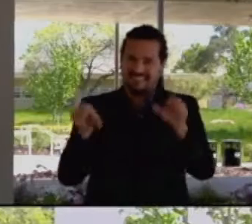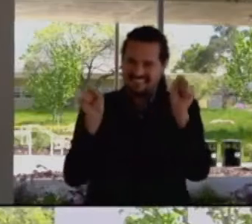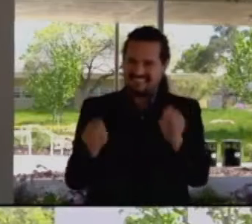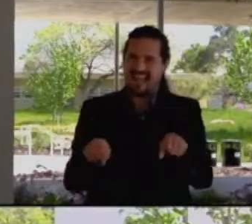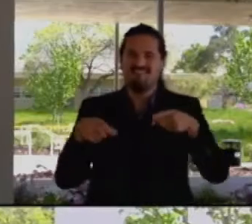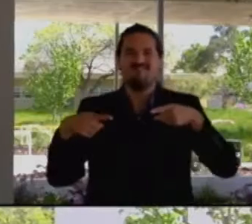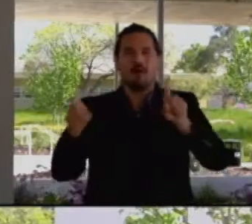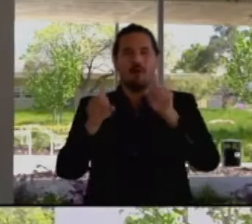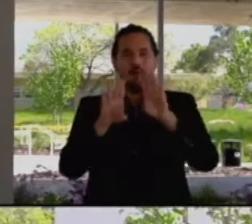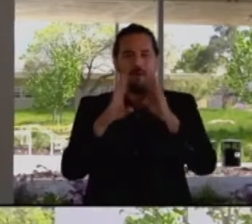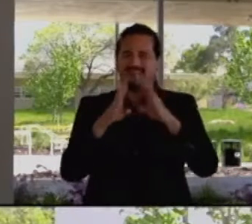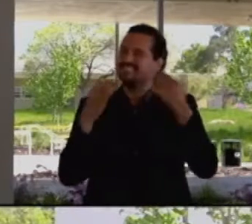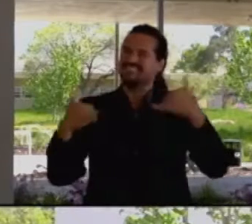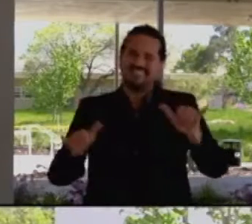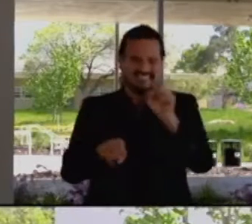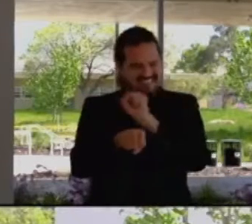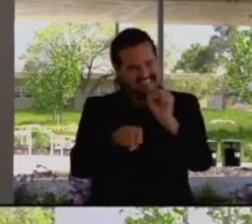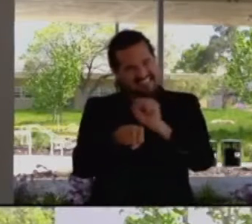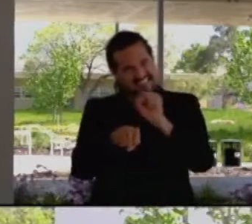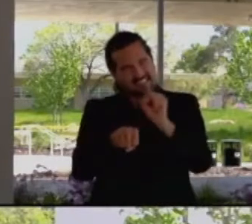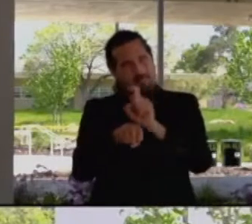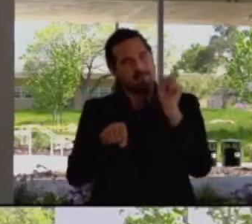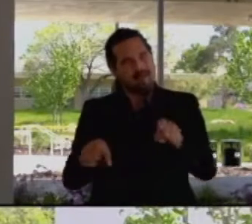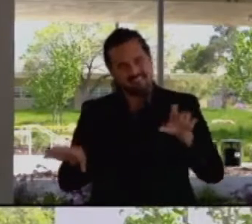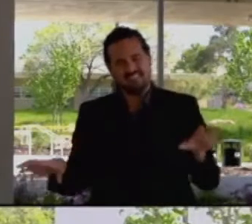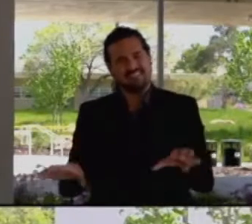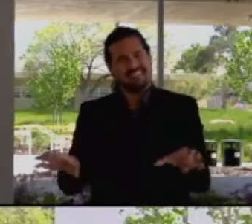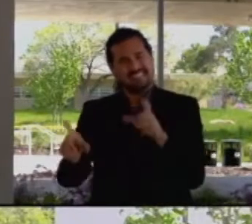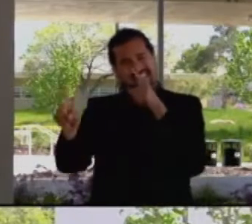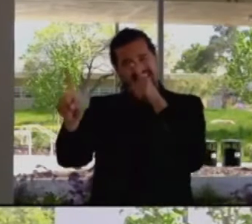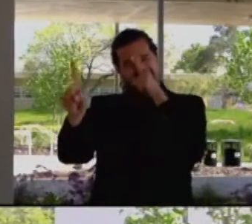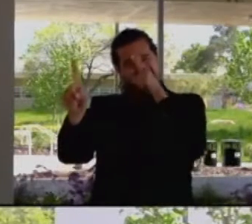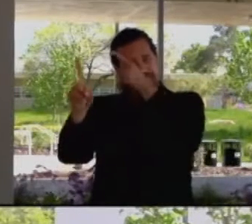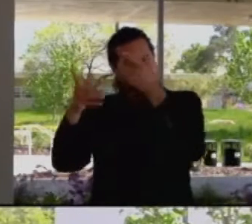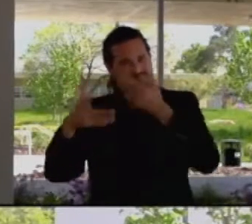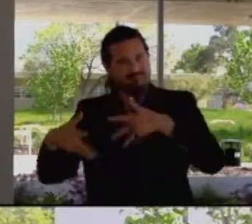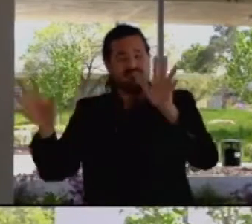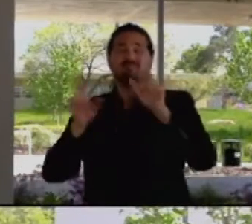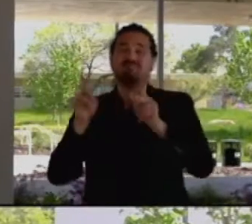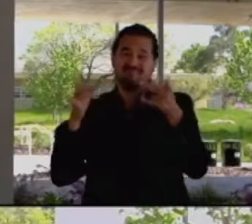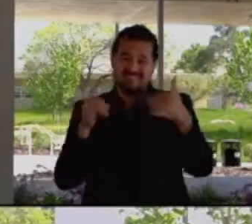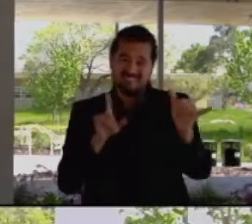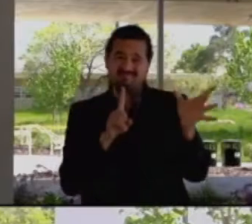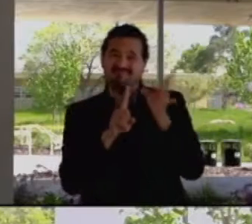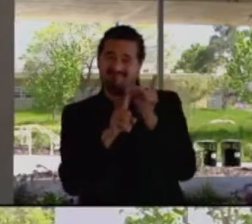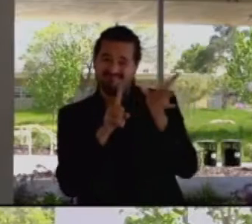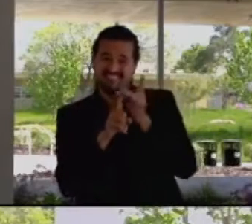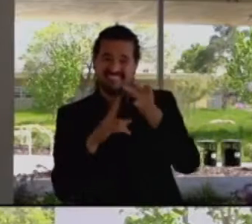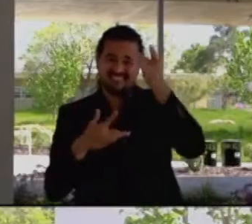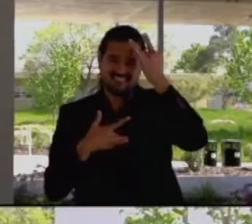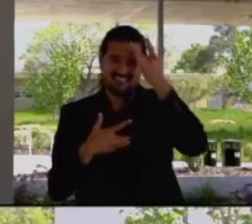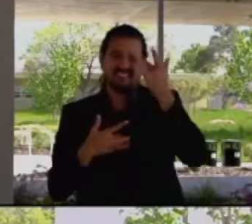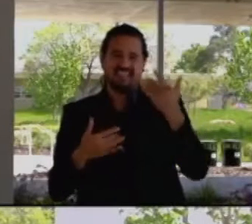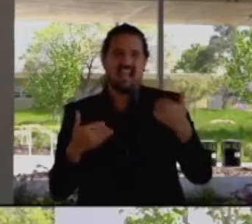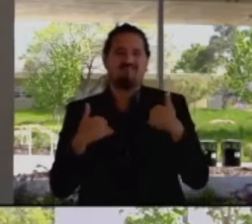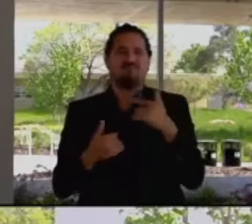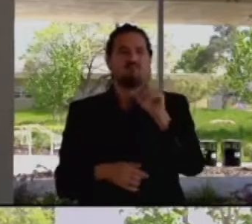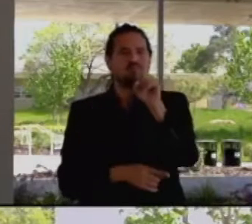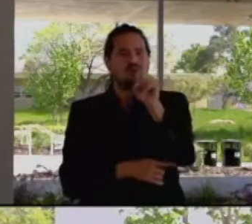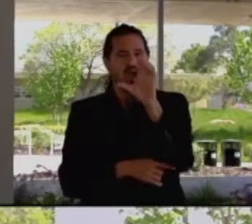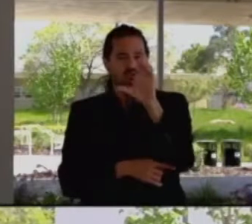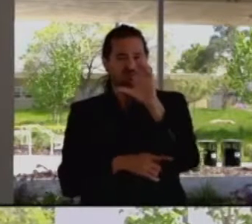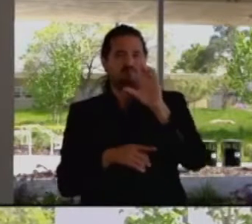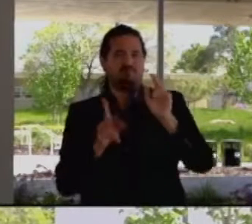sick from COVID. We are seeing nearly 100 new cases every day still. Our infections